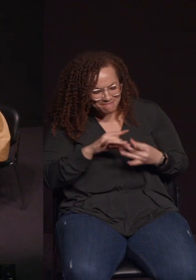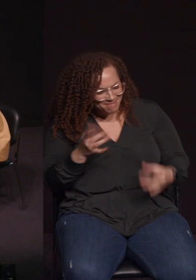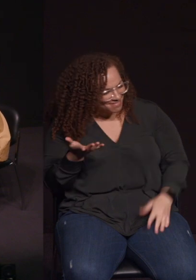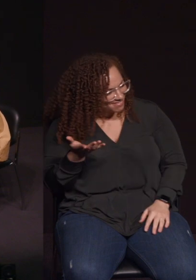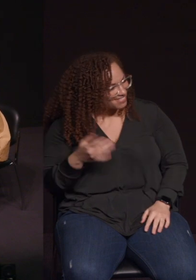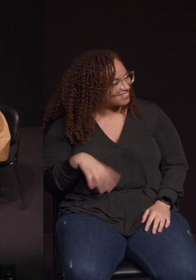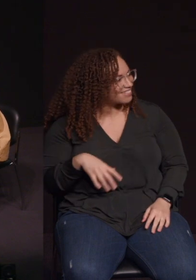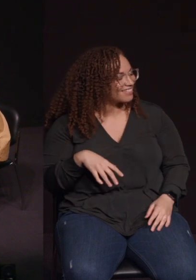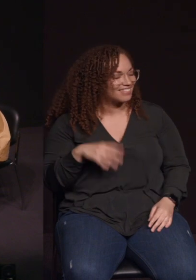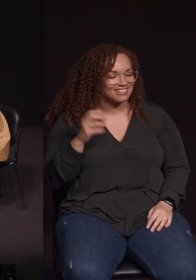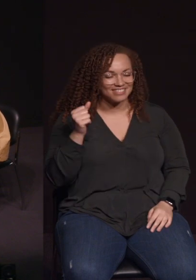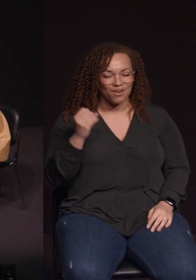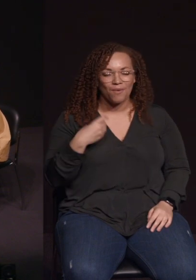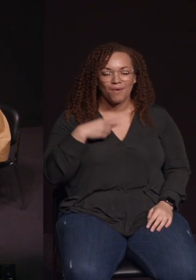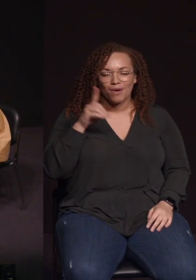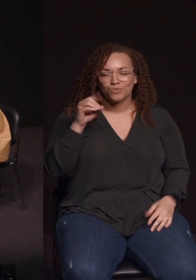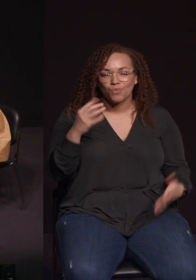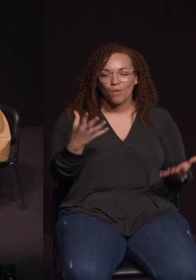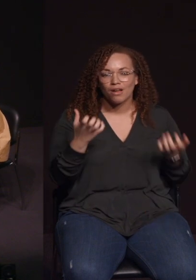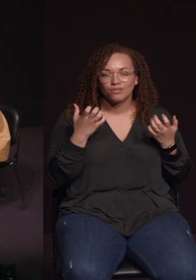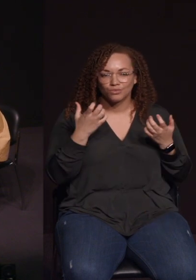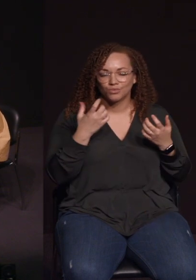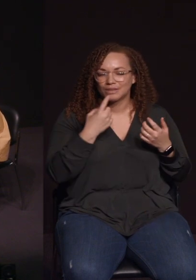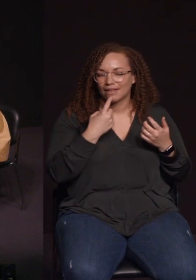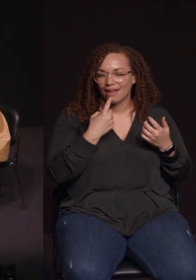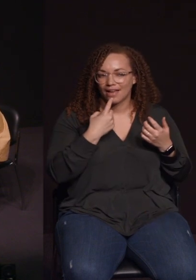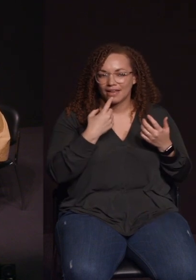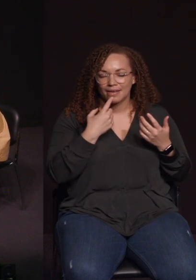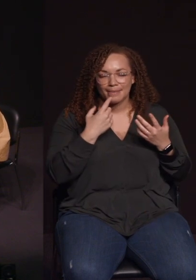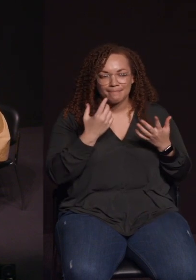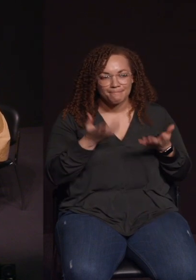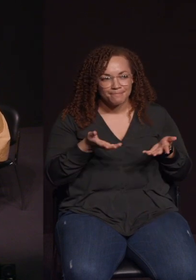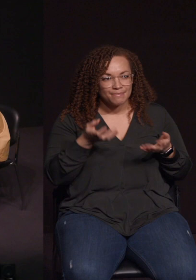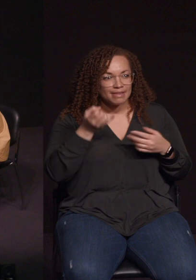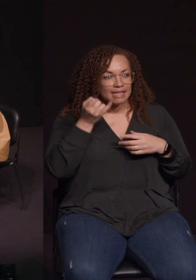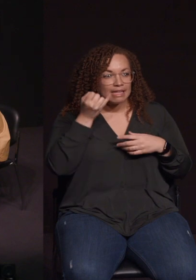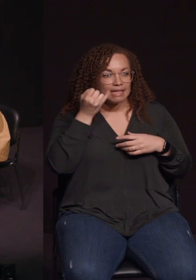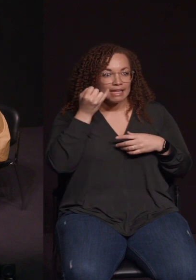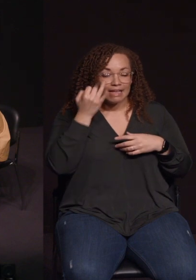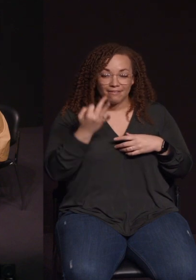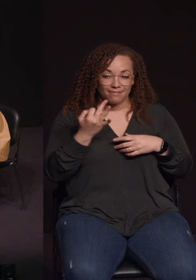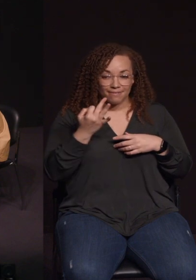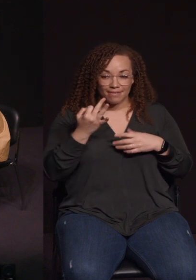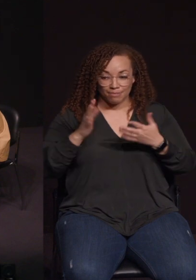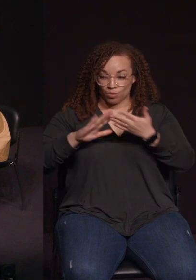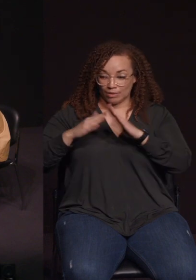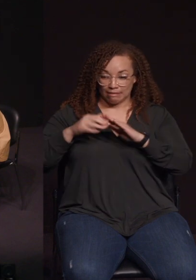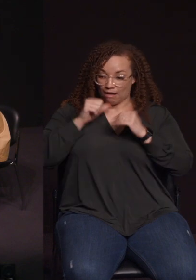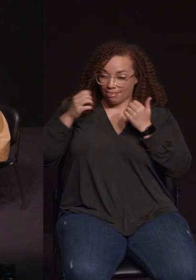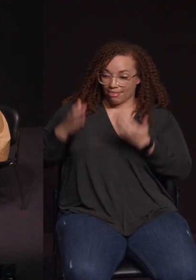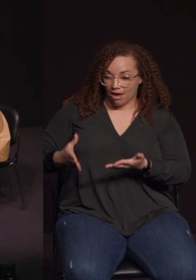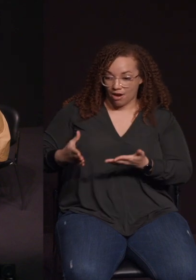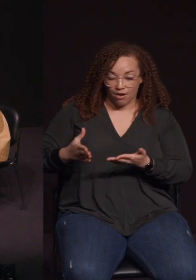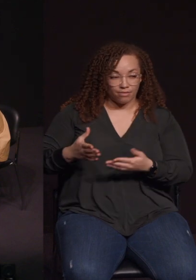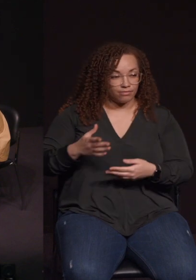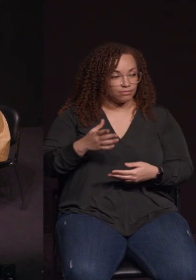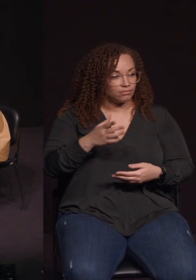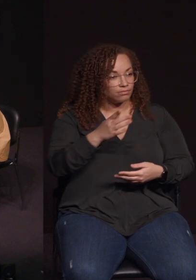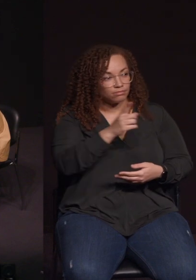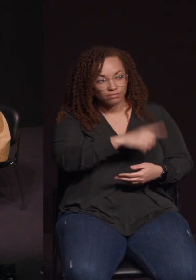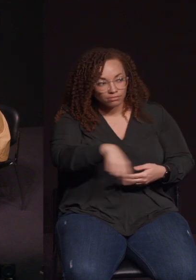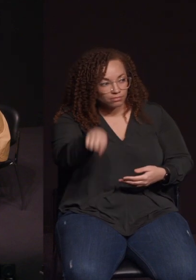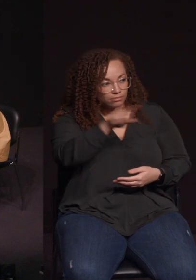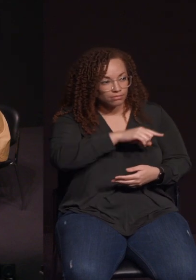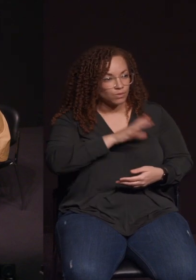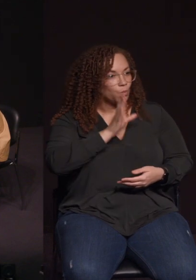So I do want to say, if it wasn't for the community, you guys would have never seen Mike land on that